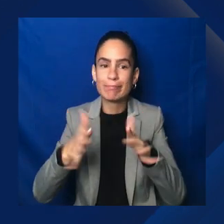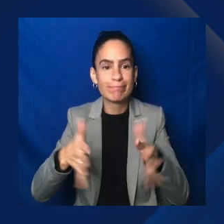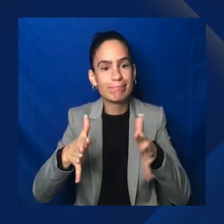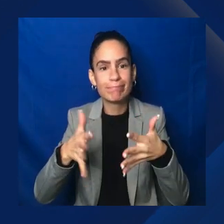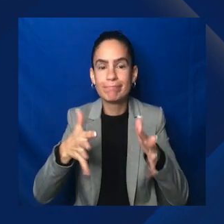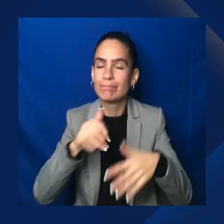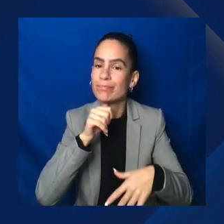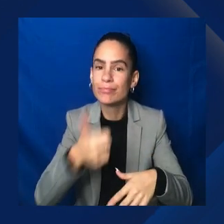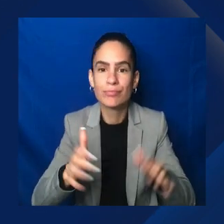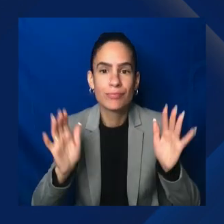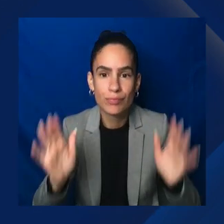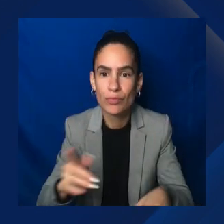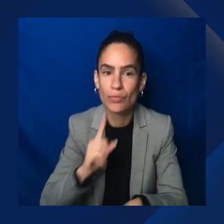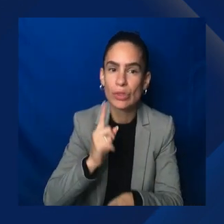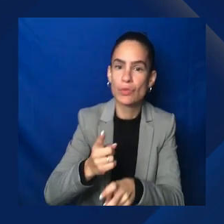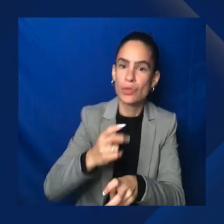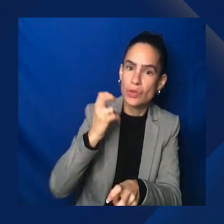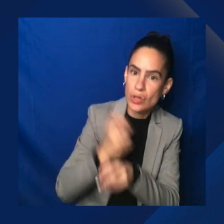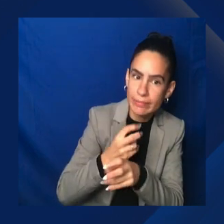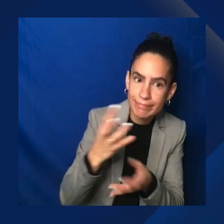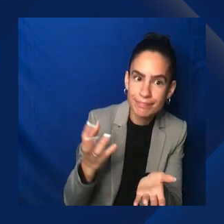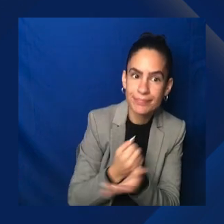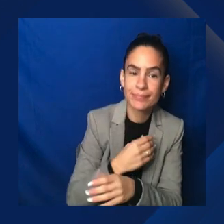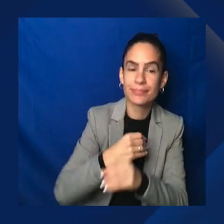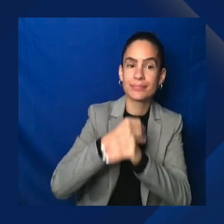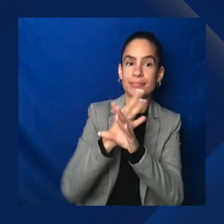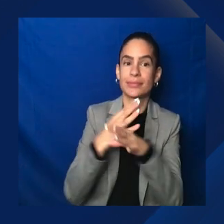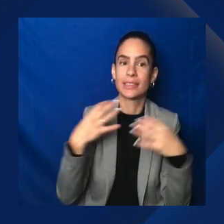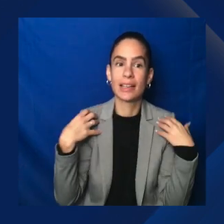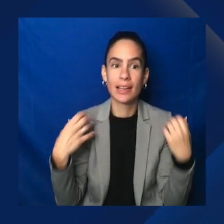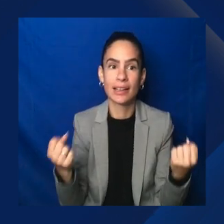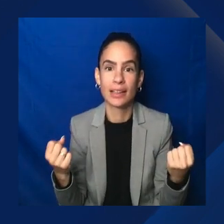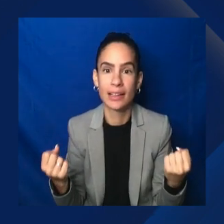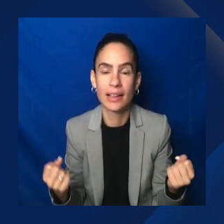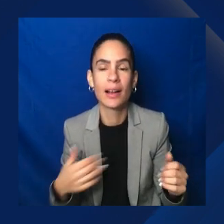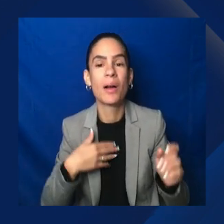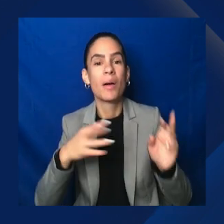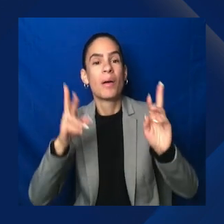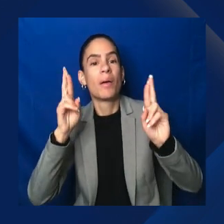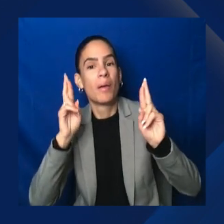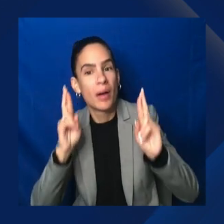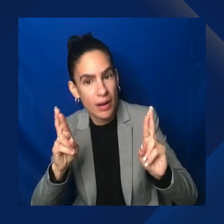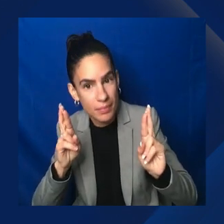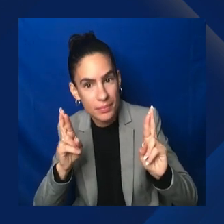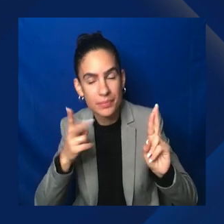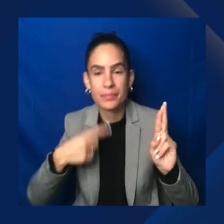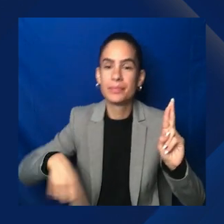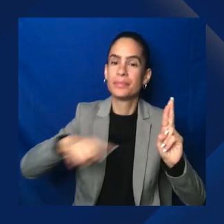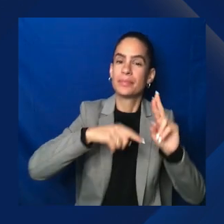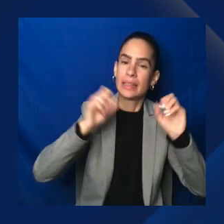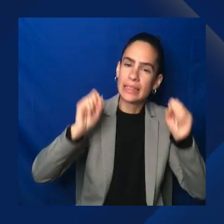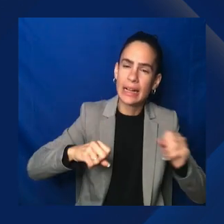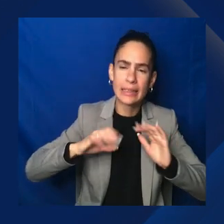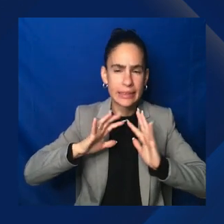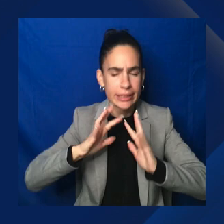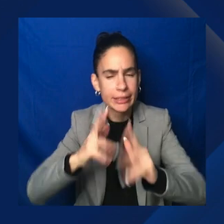I'm just hoping that we can move forward and get some